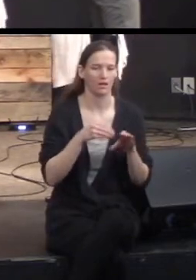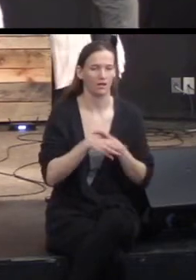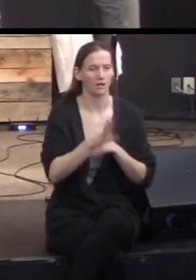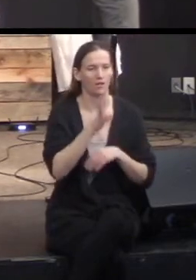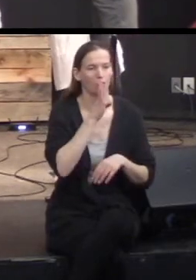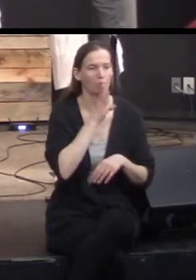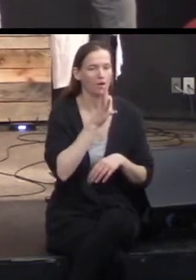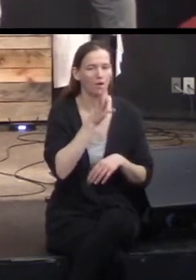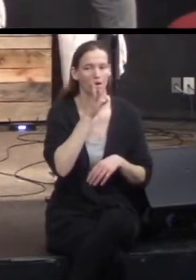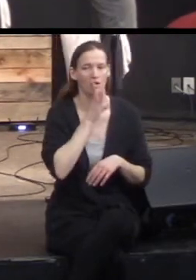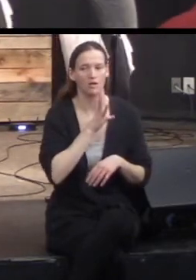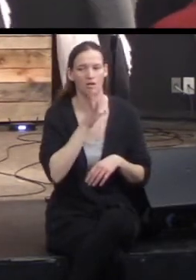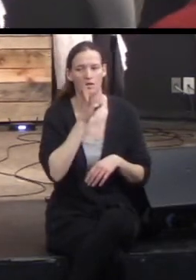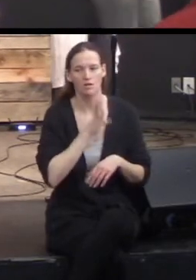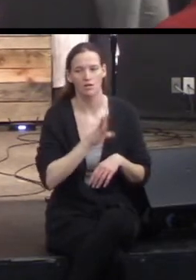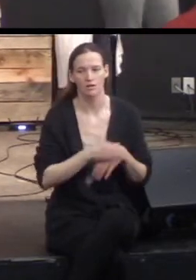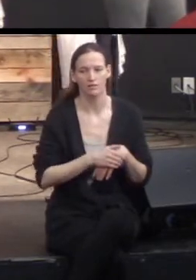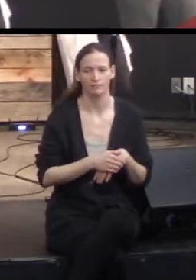Wade in the